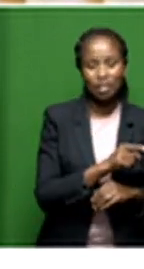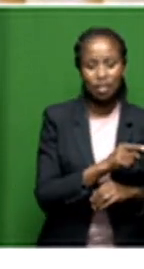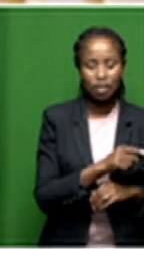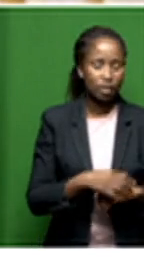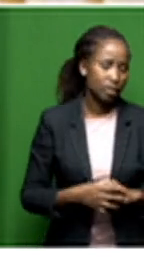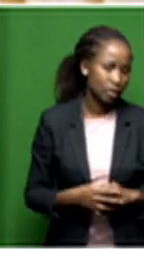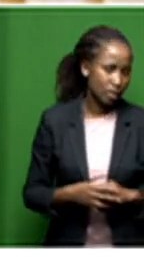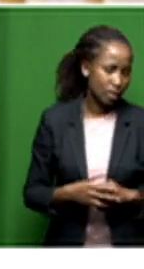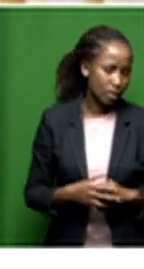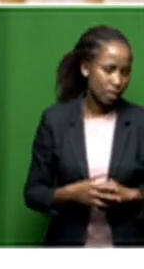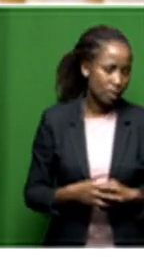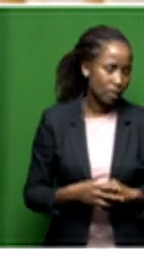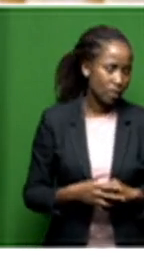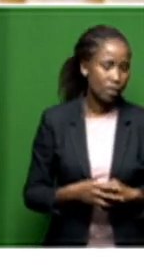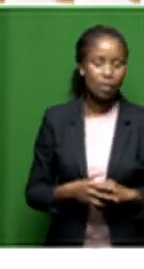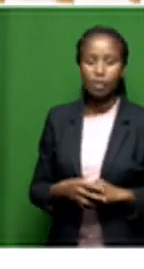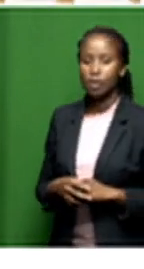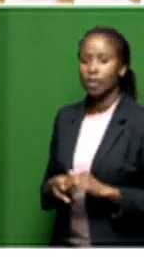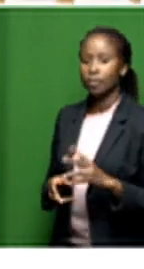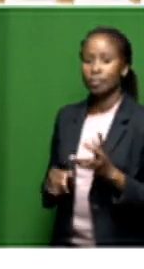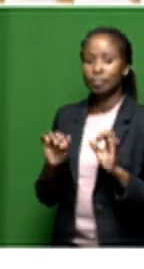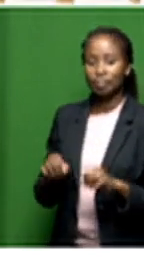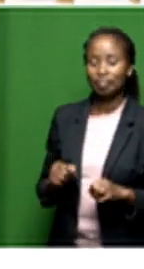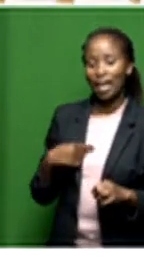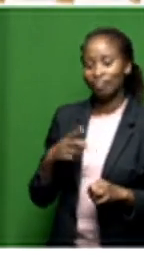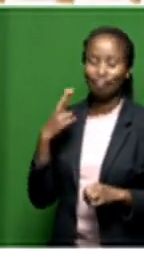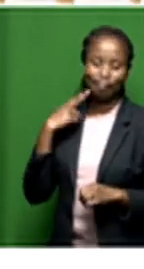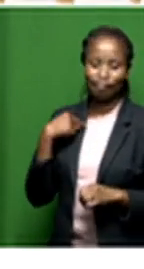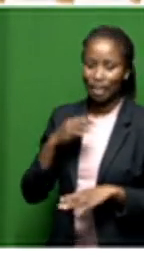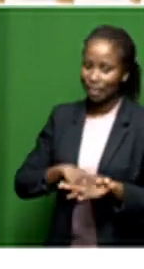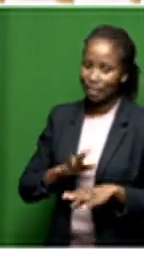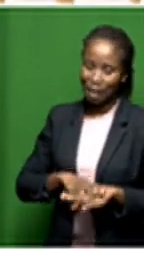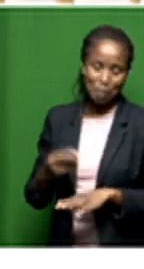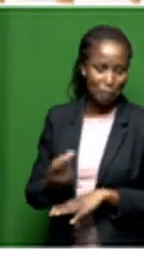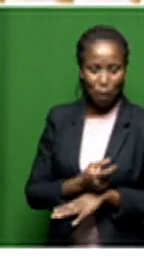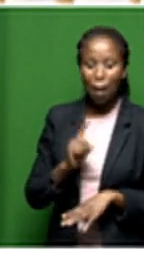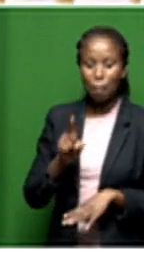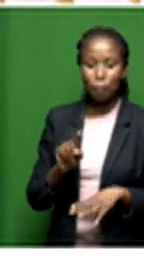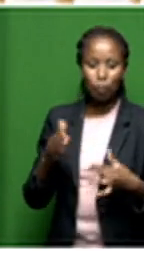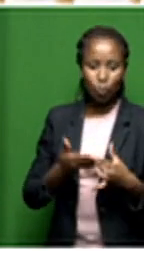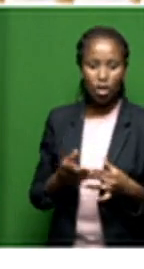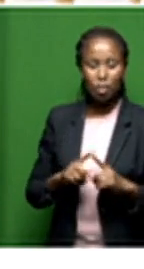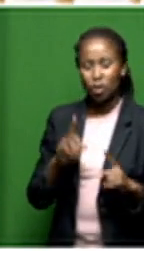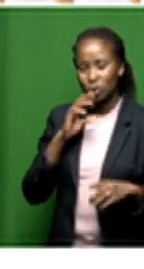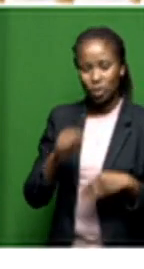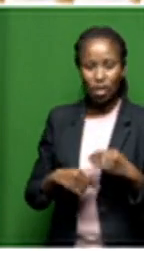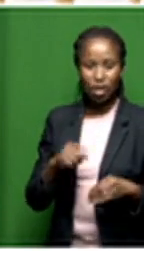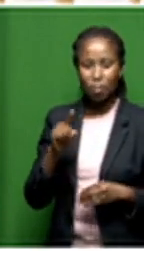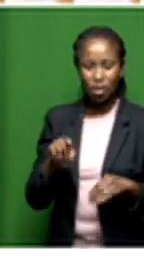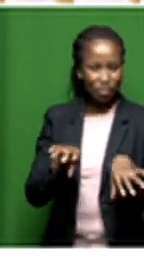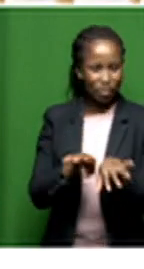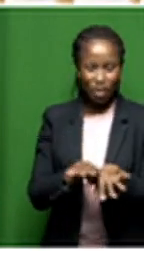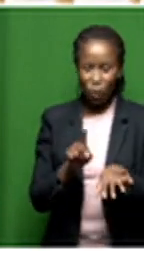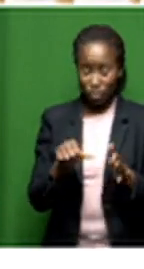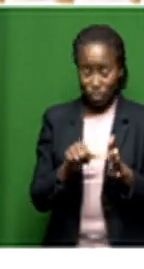can be. Yeah. Gilberto, we are unfortunately out of time. I have to take this break, but we're not talking to refuse because that is an important